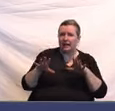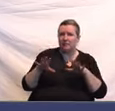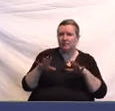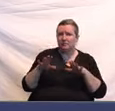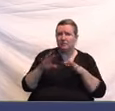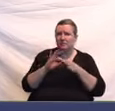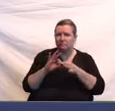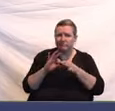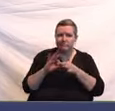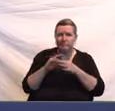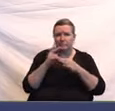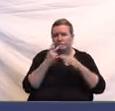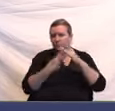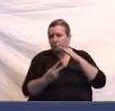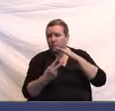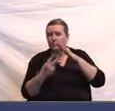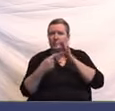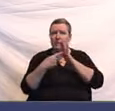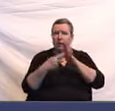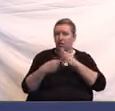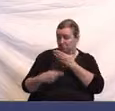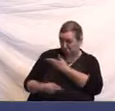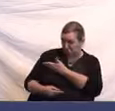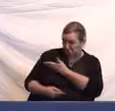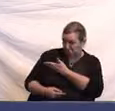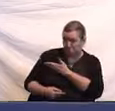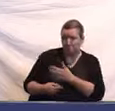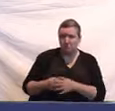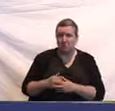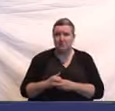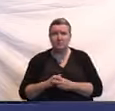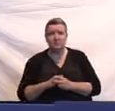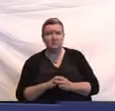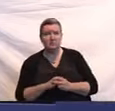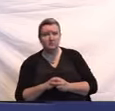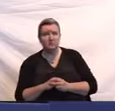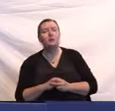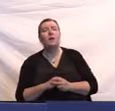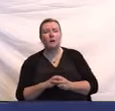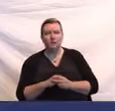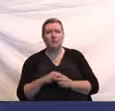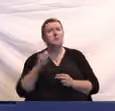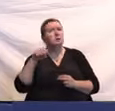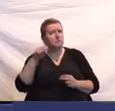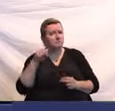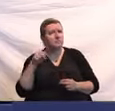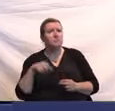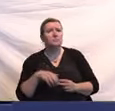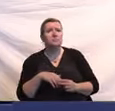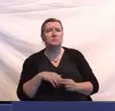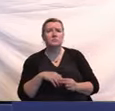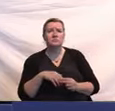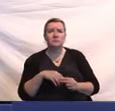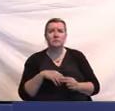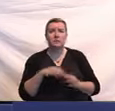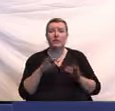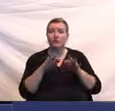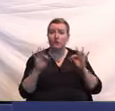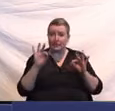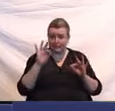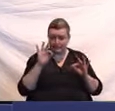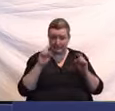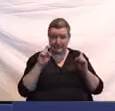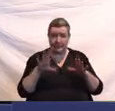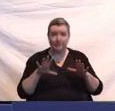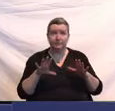and Tina as well, if you would like to jump in on where things are headed? Yes, for the free test,